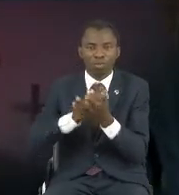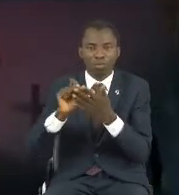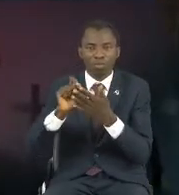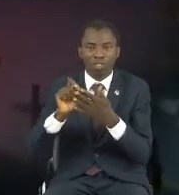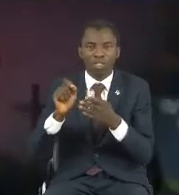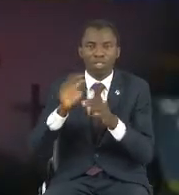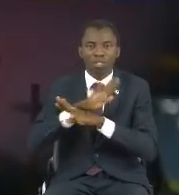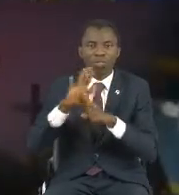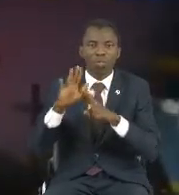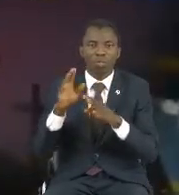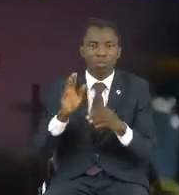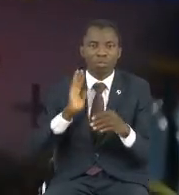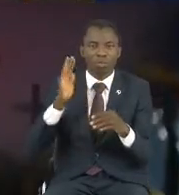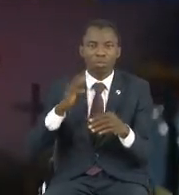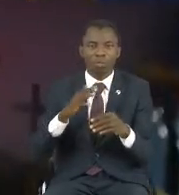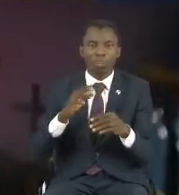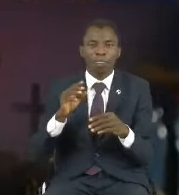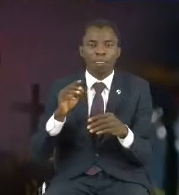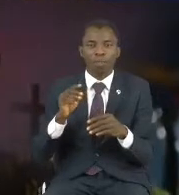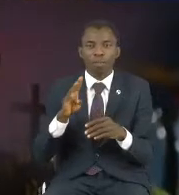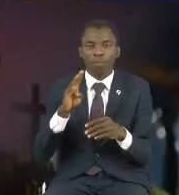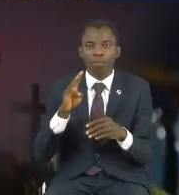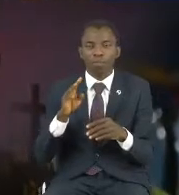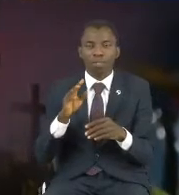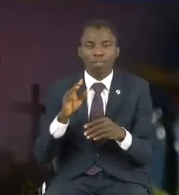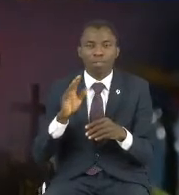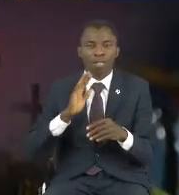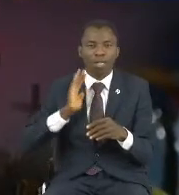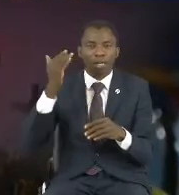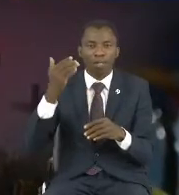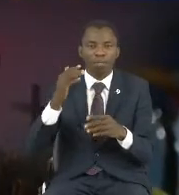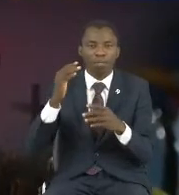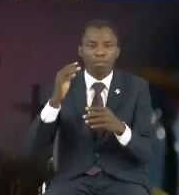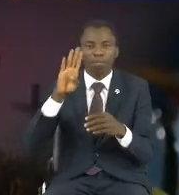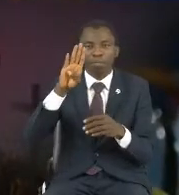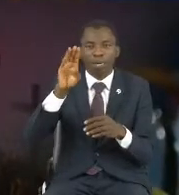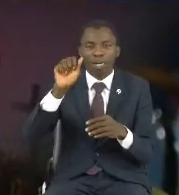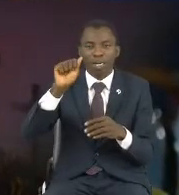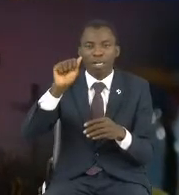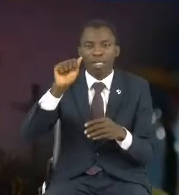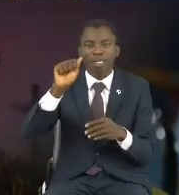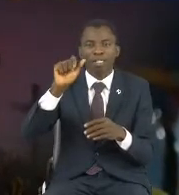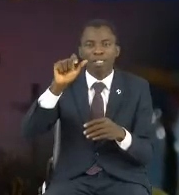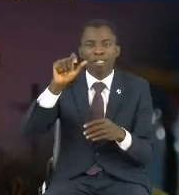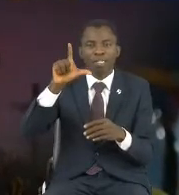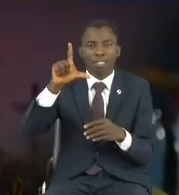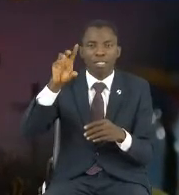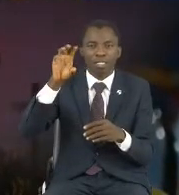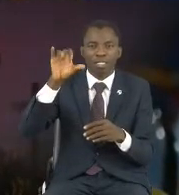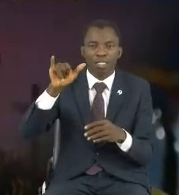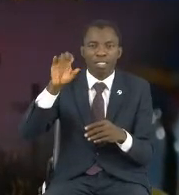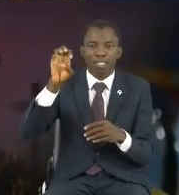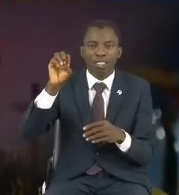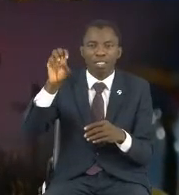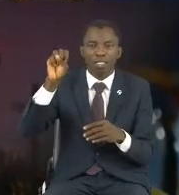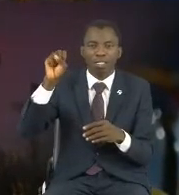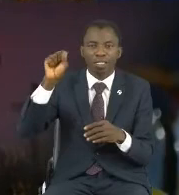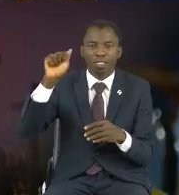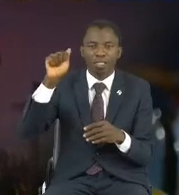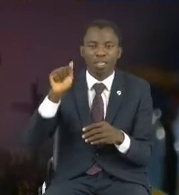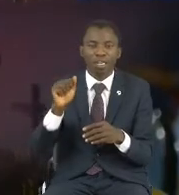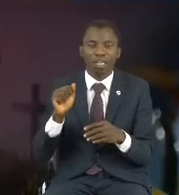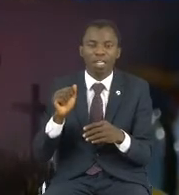anybody. Bayelsa Believers Banquet on 3rd of April 2022 at Deeper